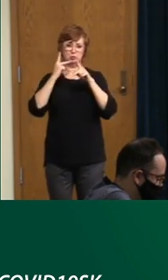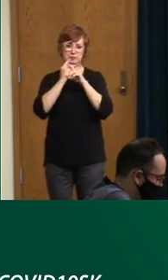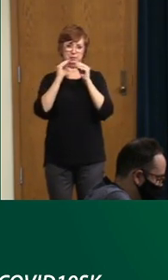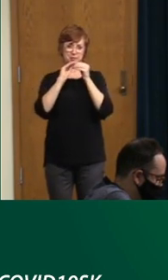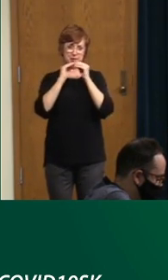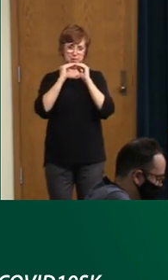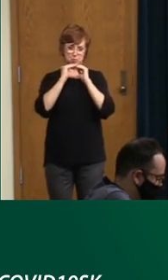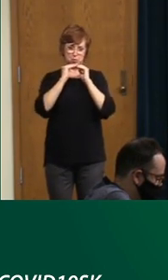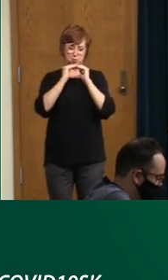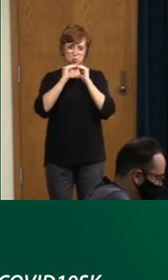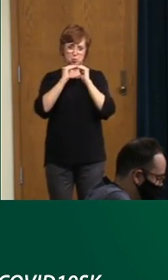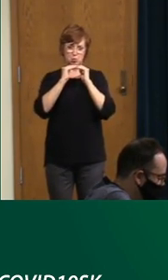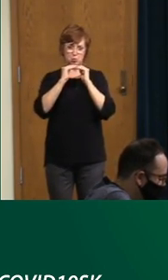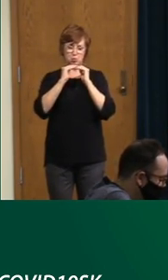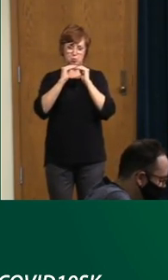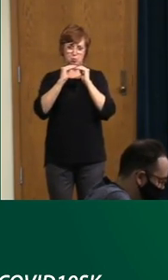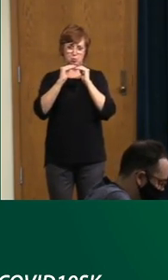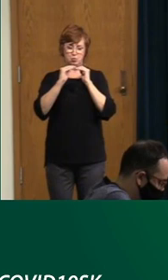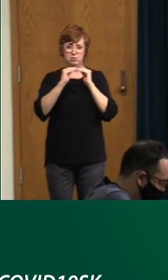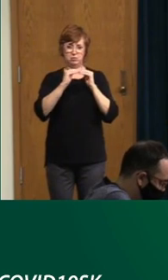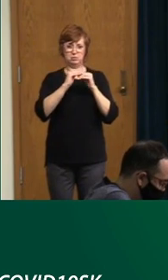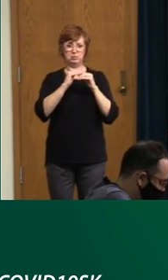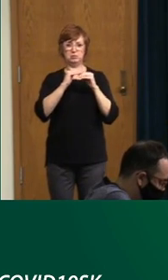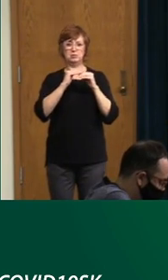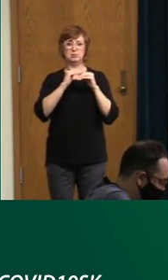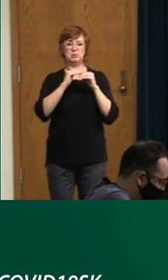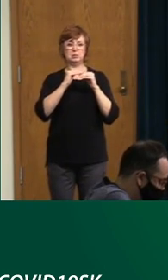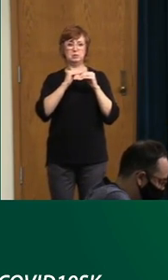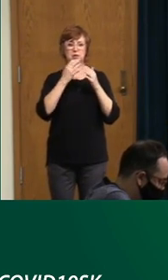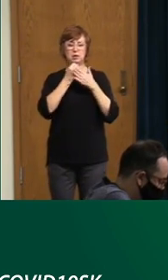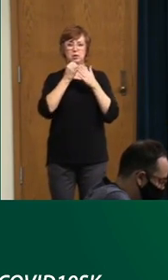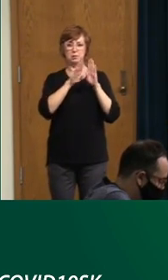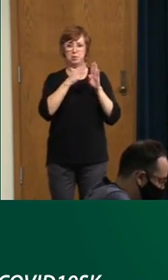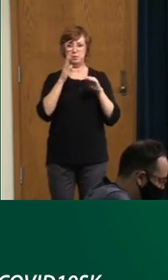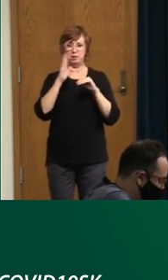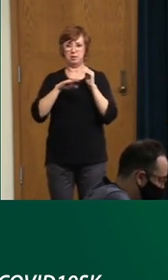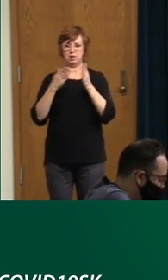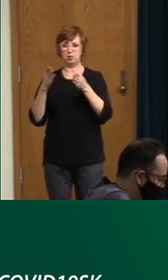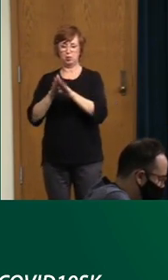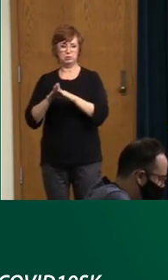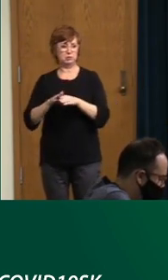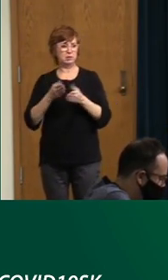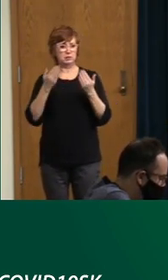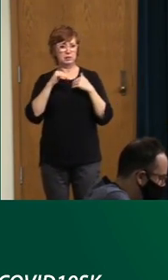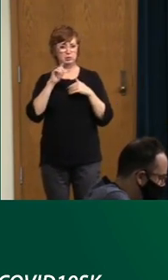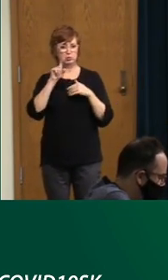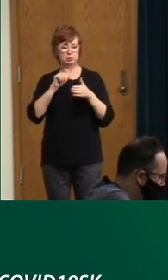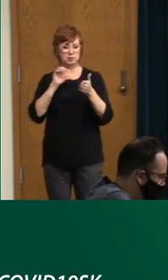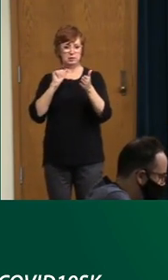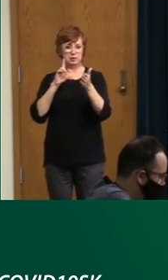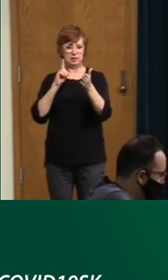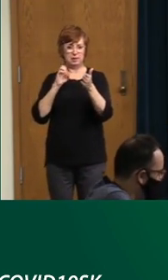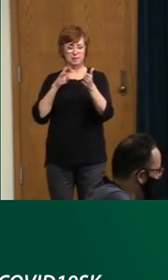now or opening things back up versus going the other direction. Take our next question. Adam?